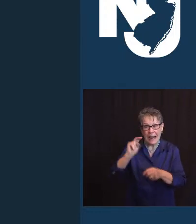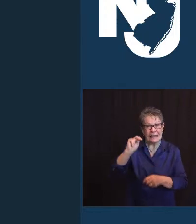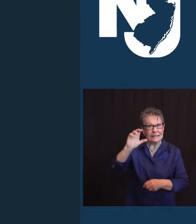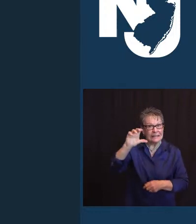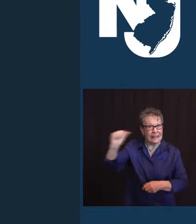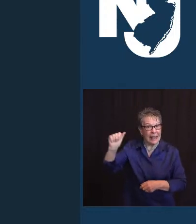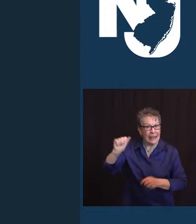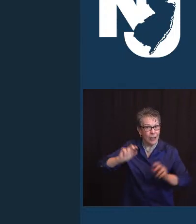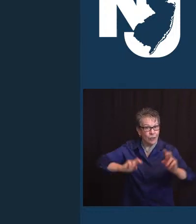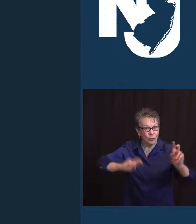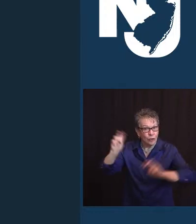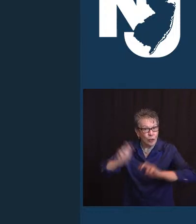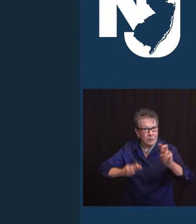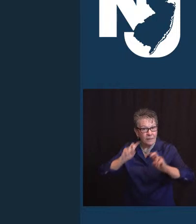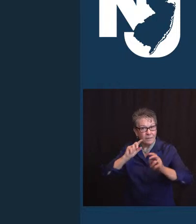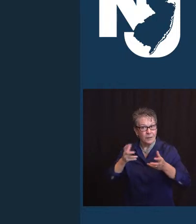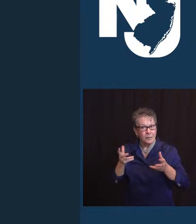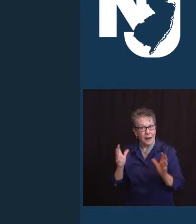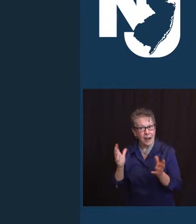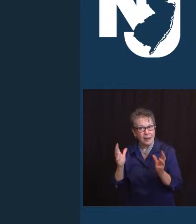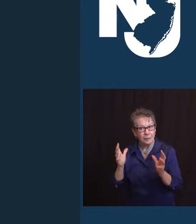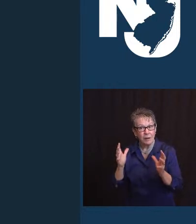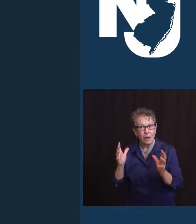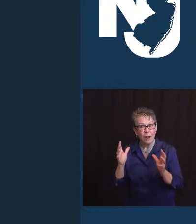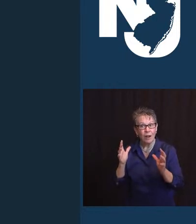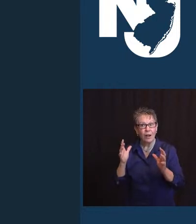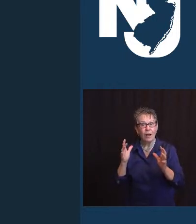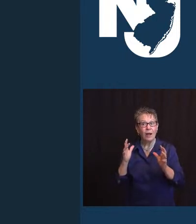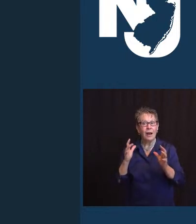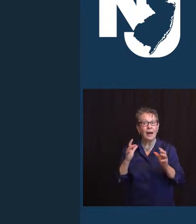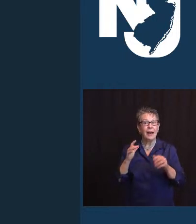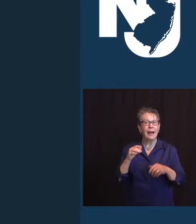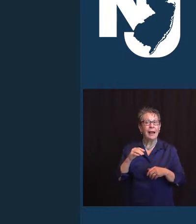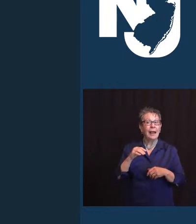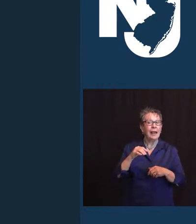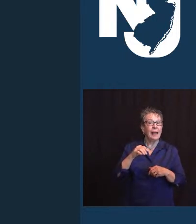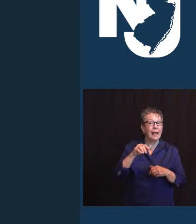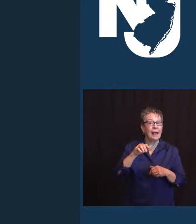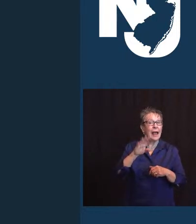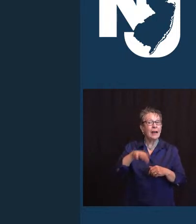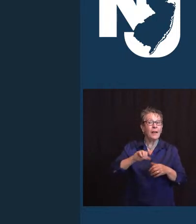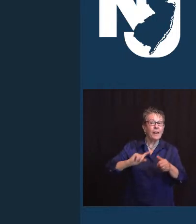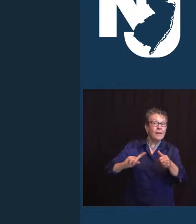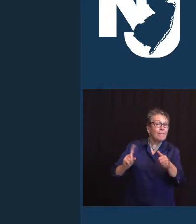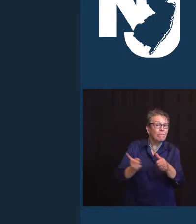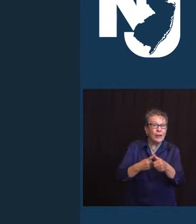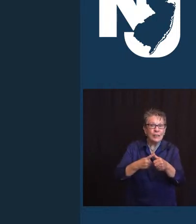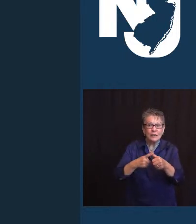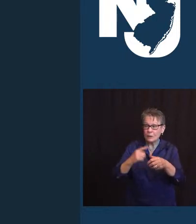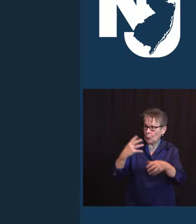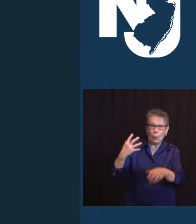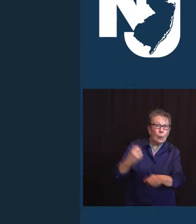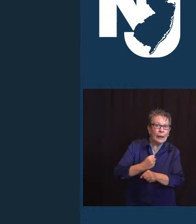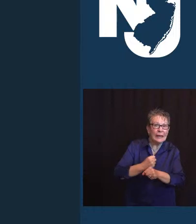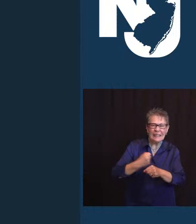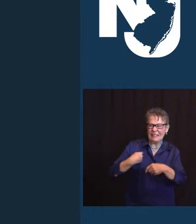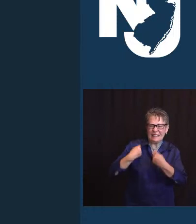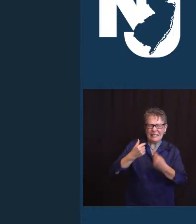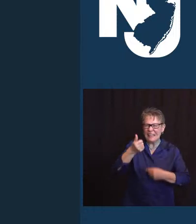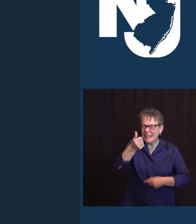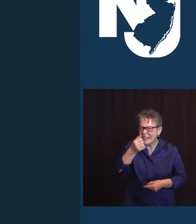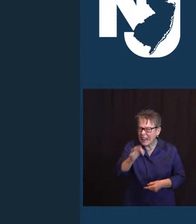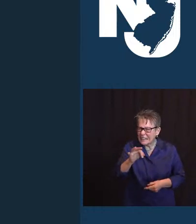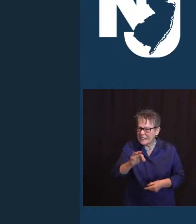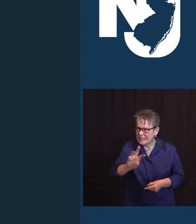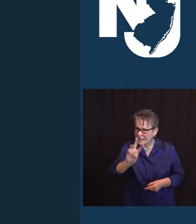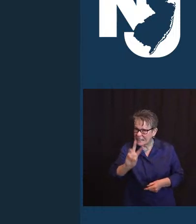since 1983. So to Coach Steve Peichel and team, congratulations on a great season.